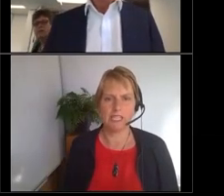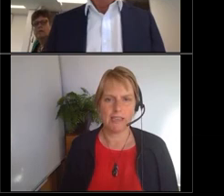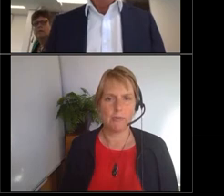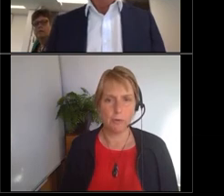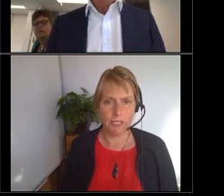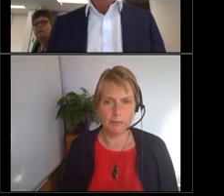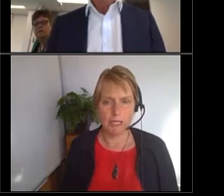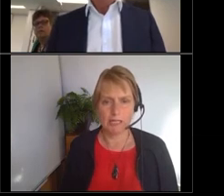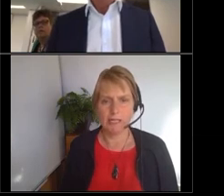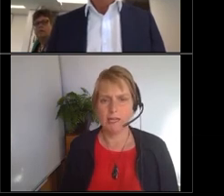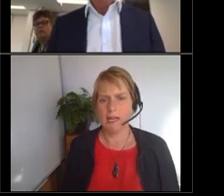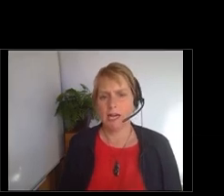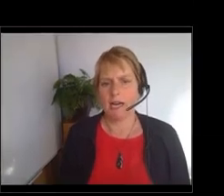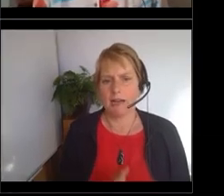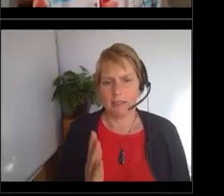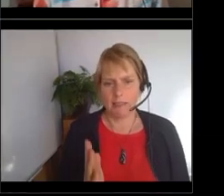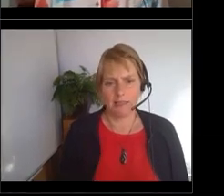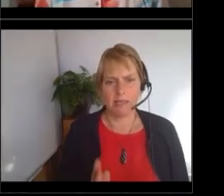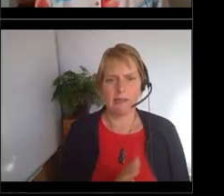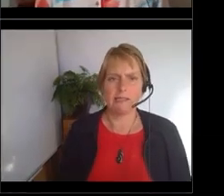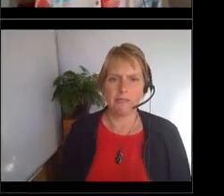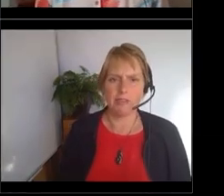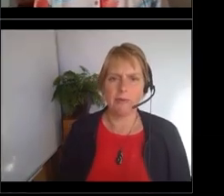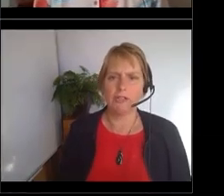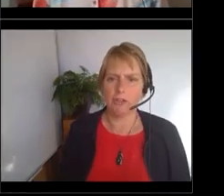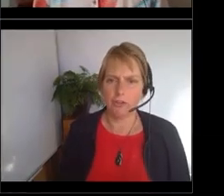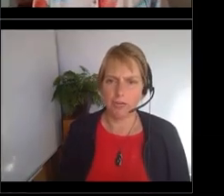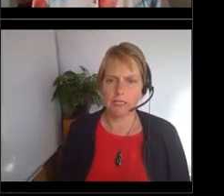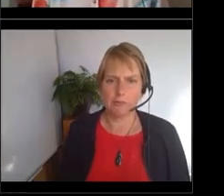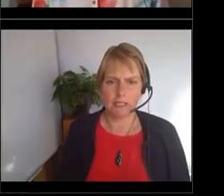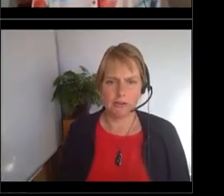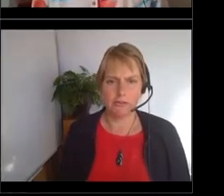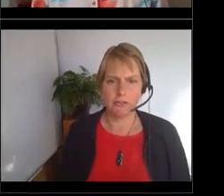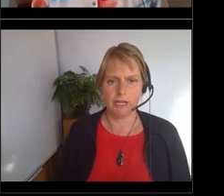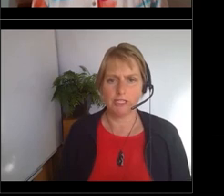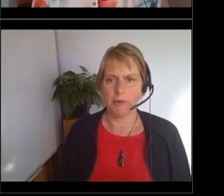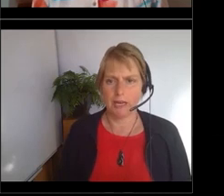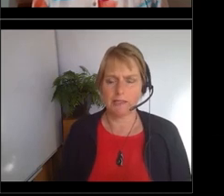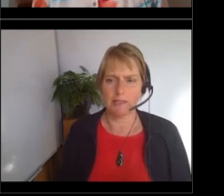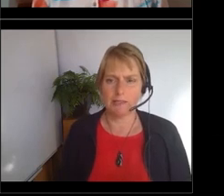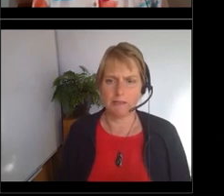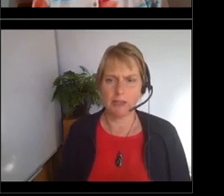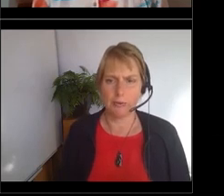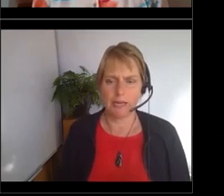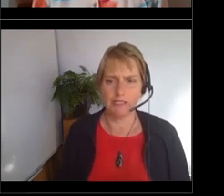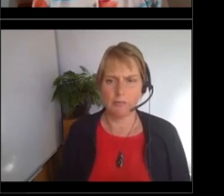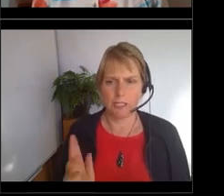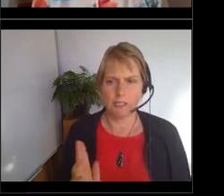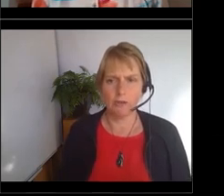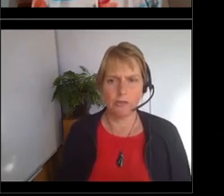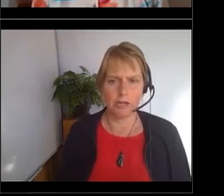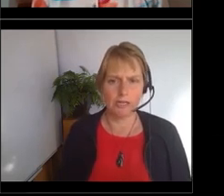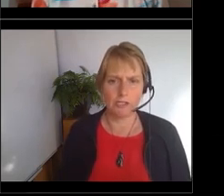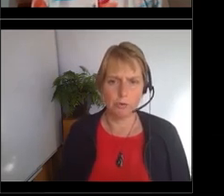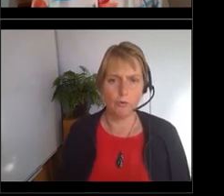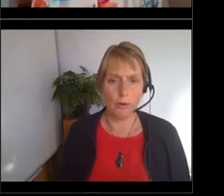questions from today that we weren't able to answer. These are some of them. So you can expect those to be answered in frequently asked questions